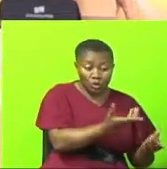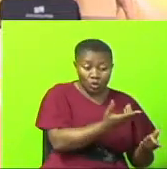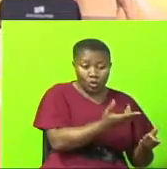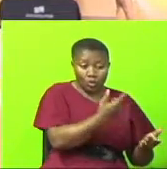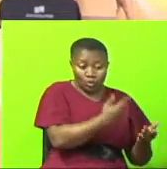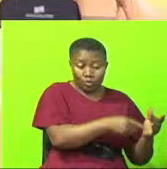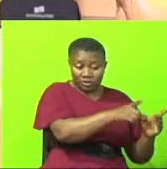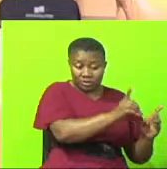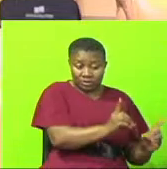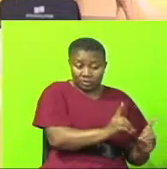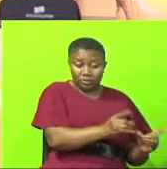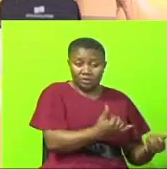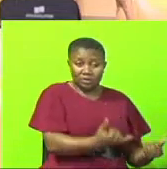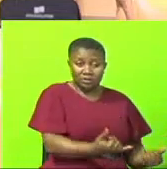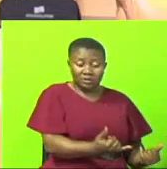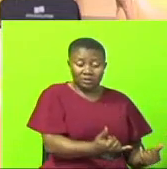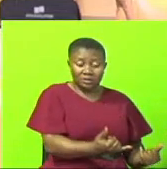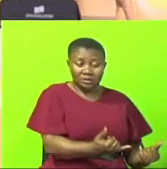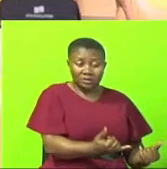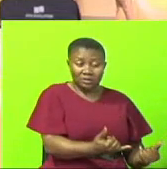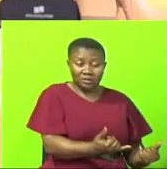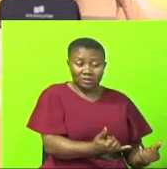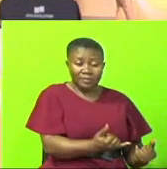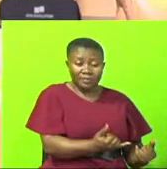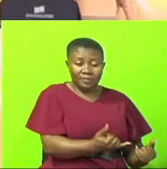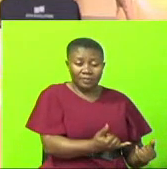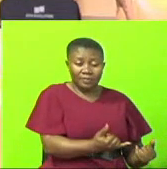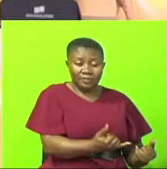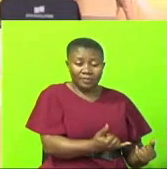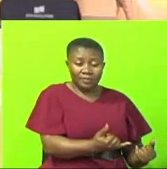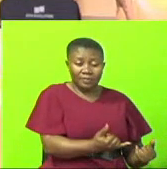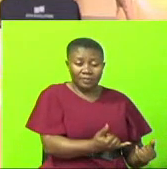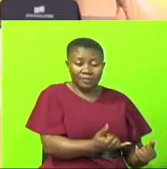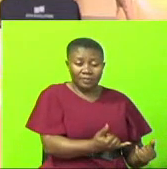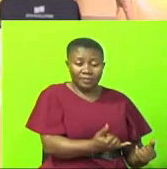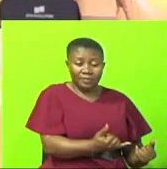that action, is basically weakening the power of